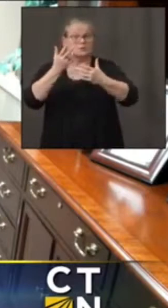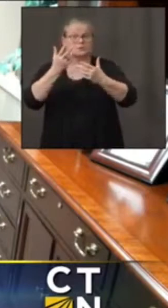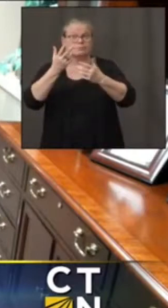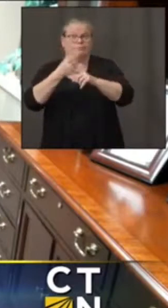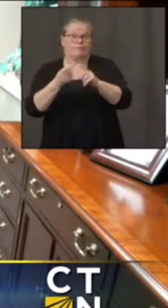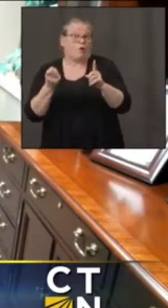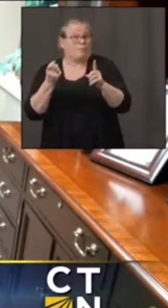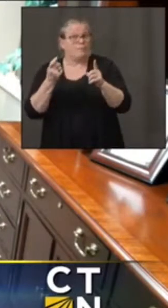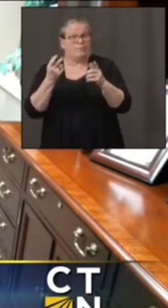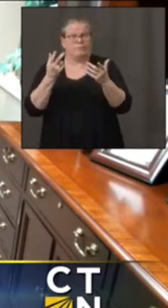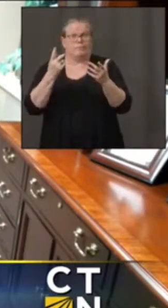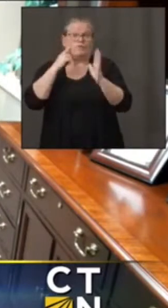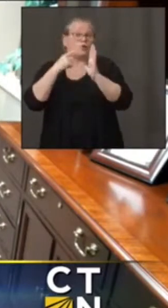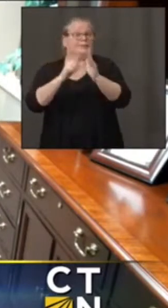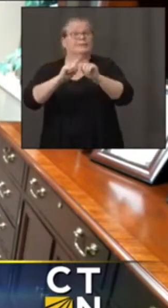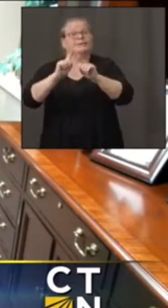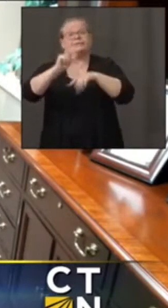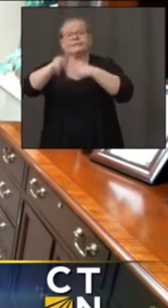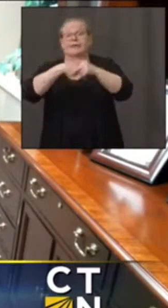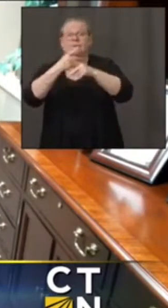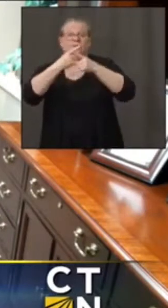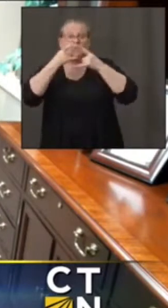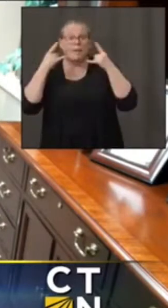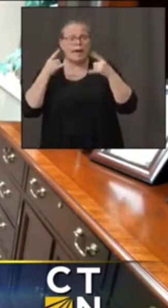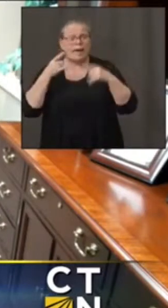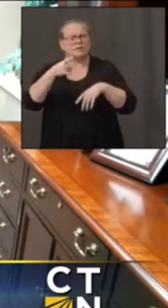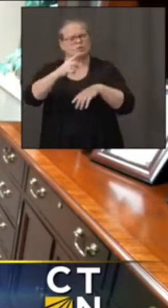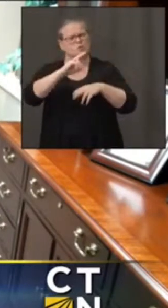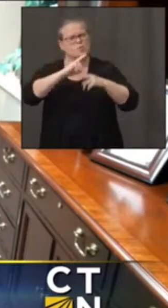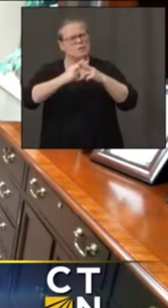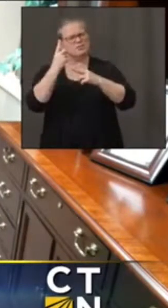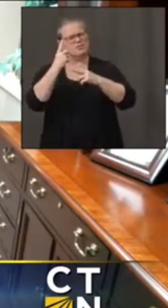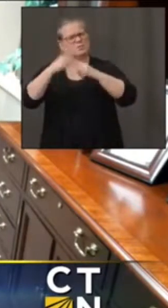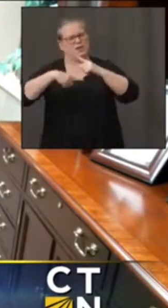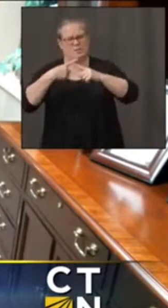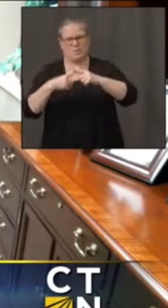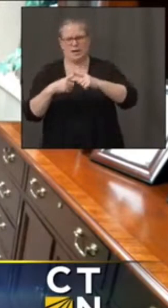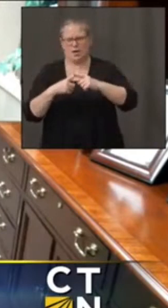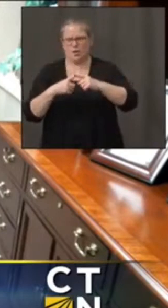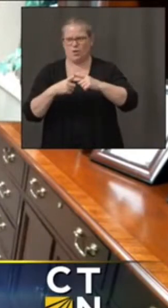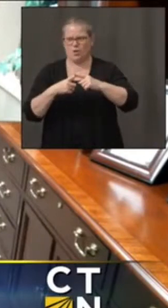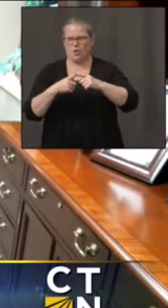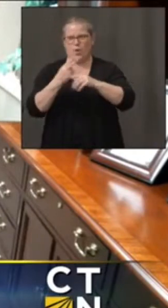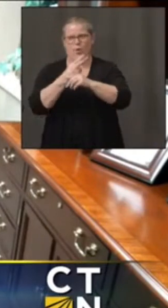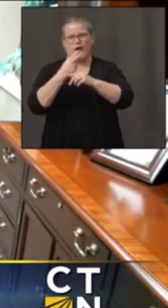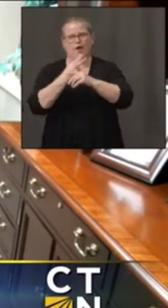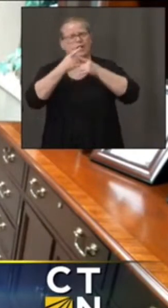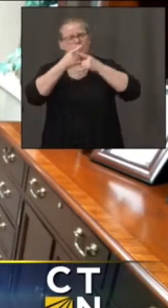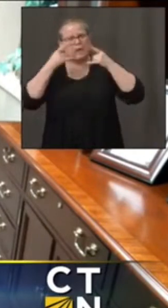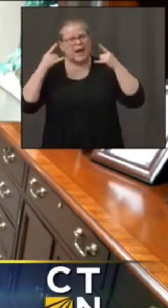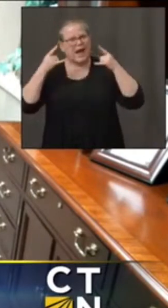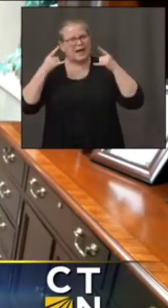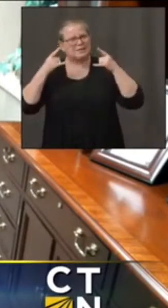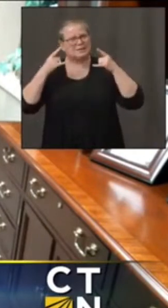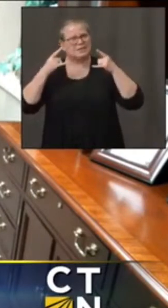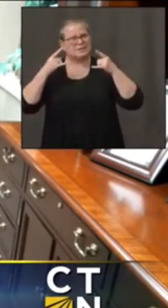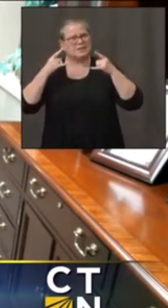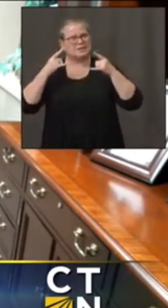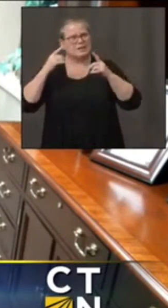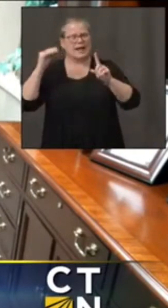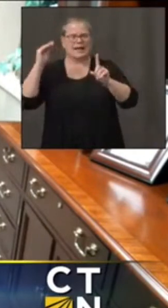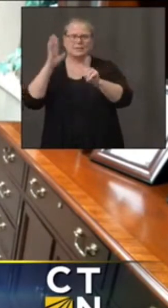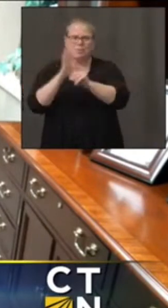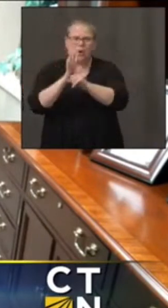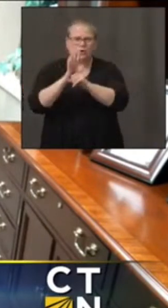different types of masks? You said something interesting earlier about the wearing of masks could reduce the exposure